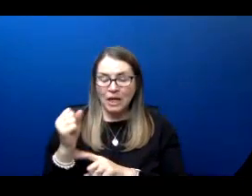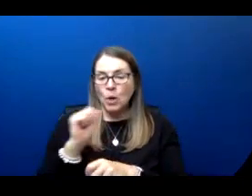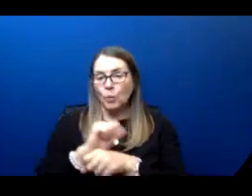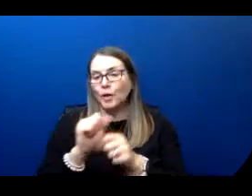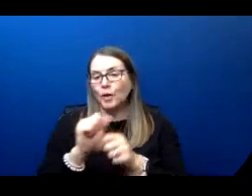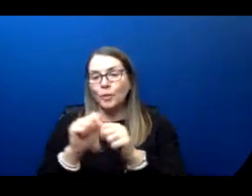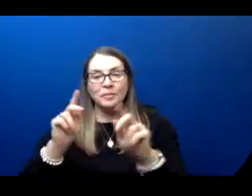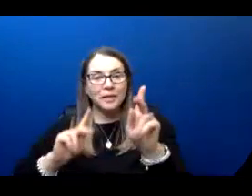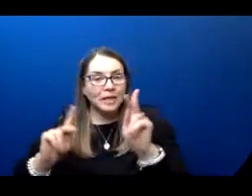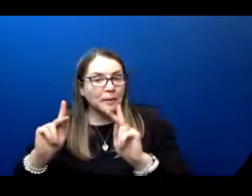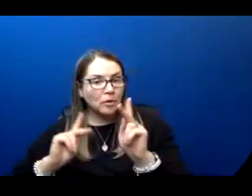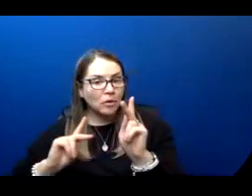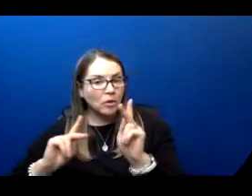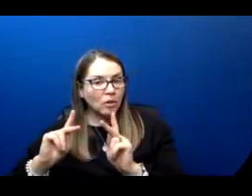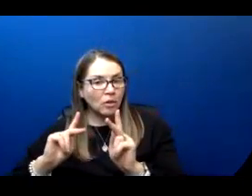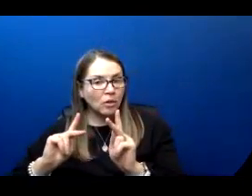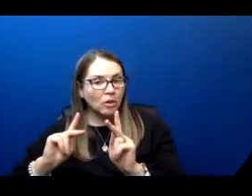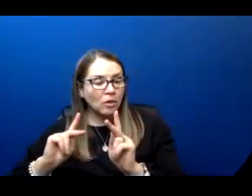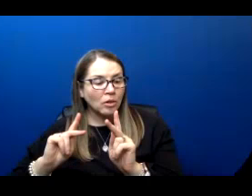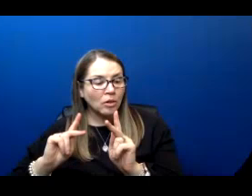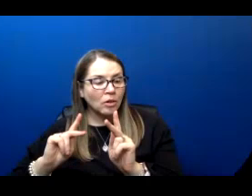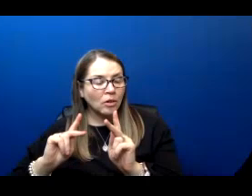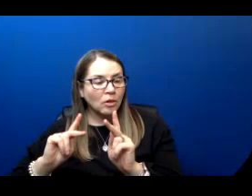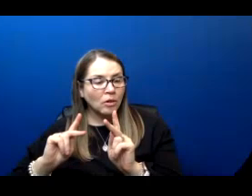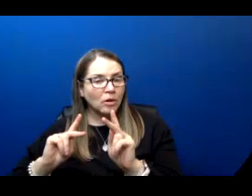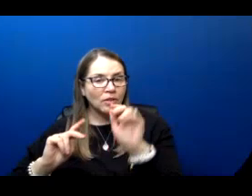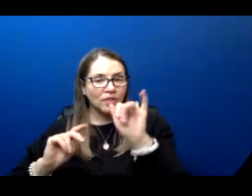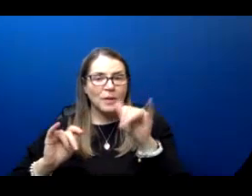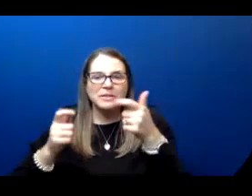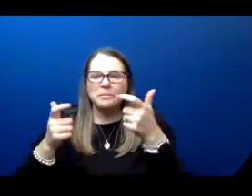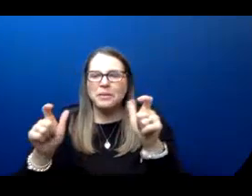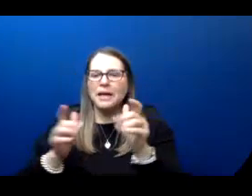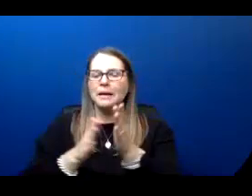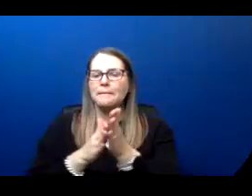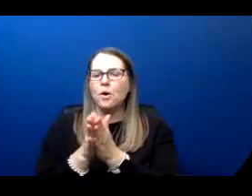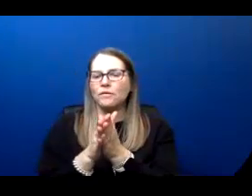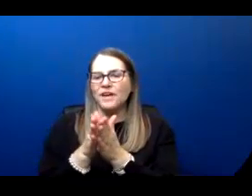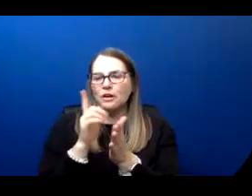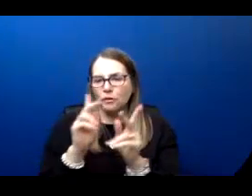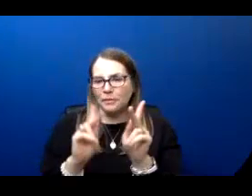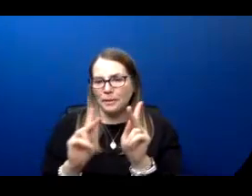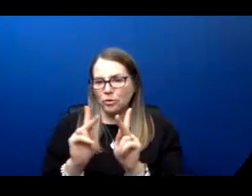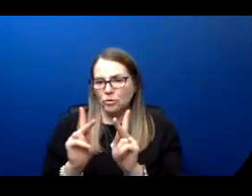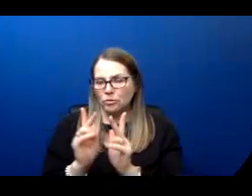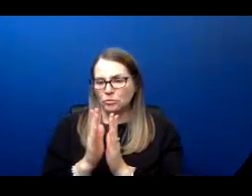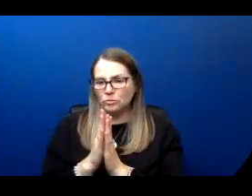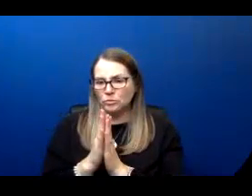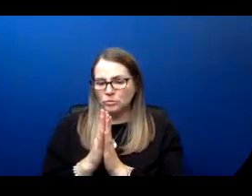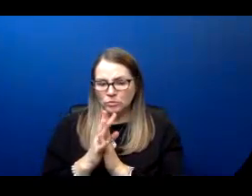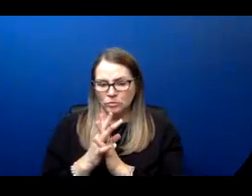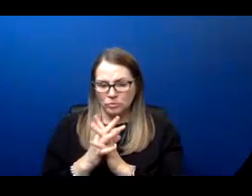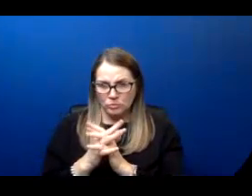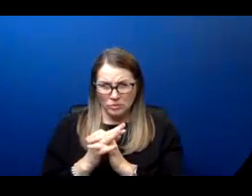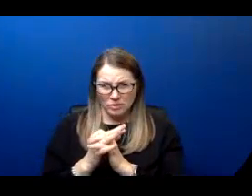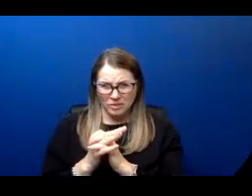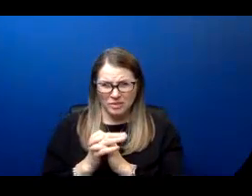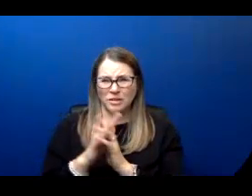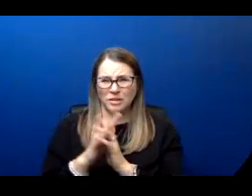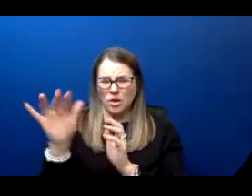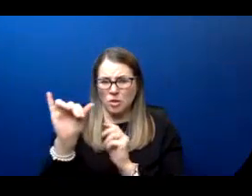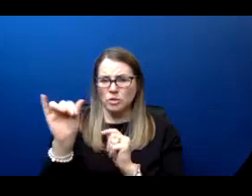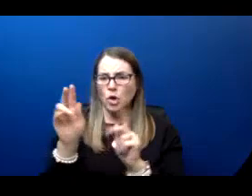people. That was also a big motivator for people to get vaccinated. And also,